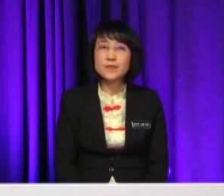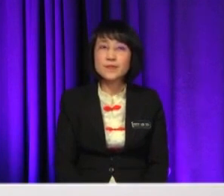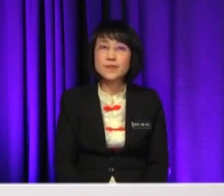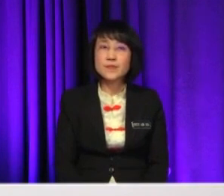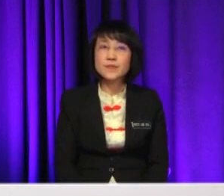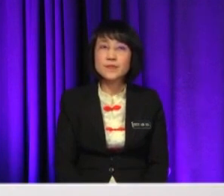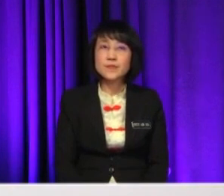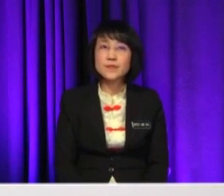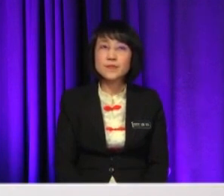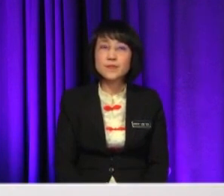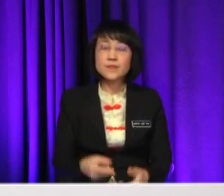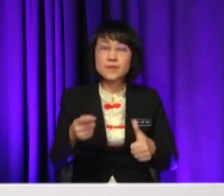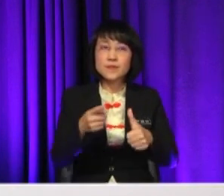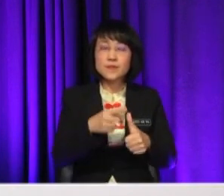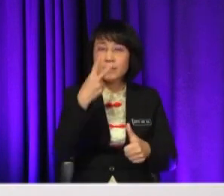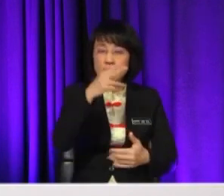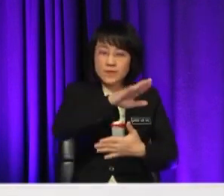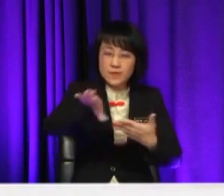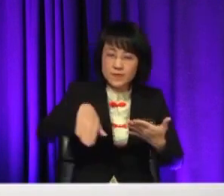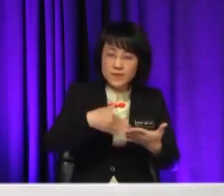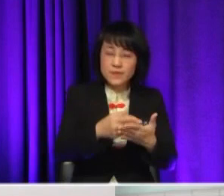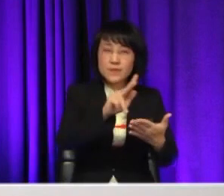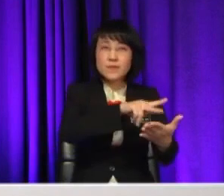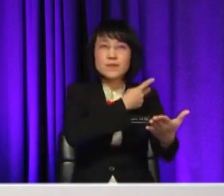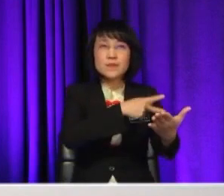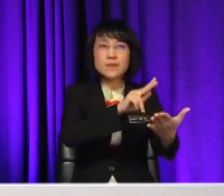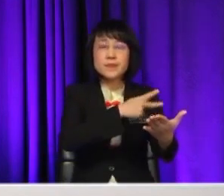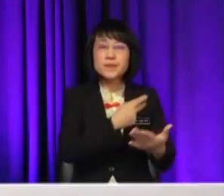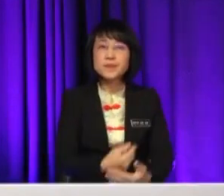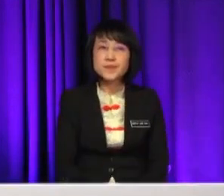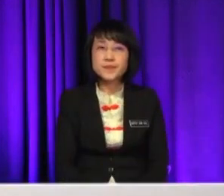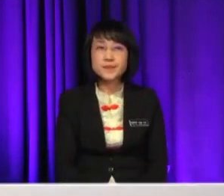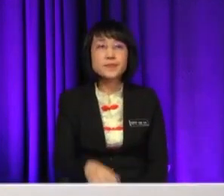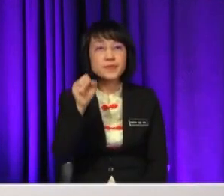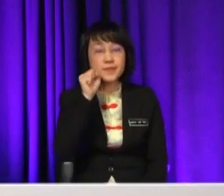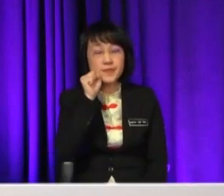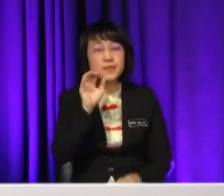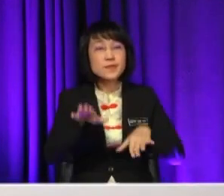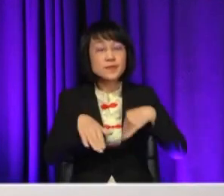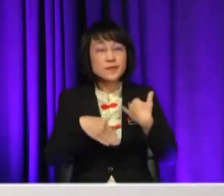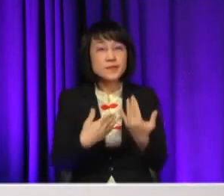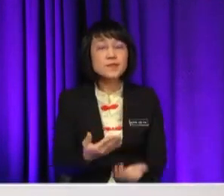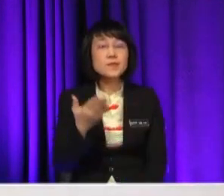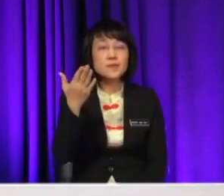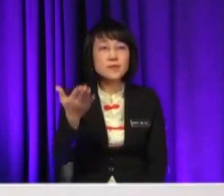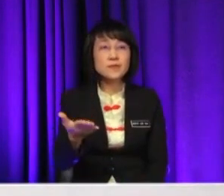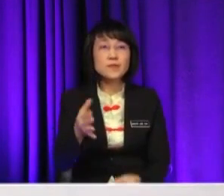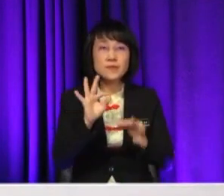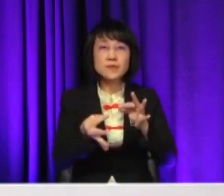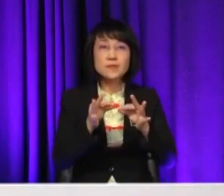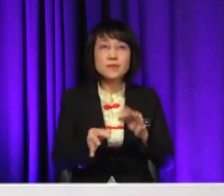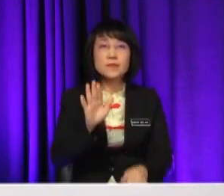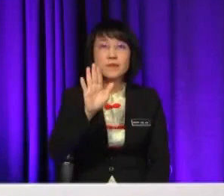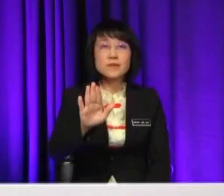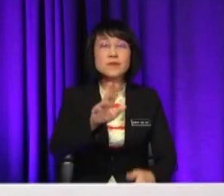Just the whole image is giving us. Okay, thank you. Sophia, how do you interpret your poems?